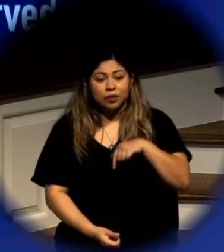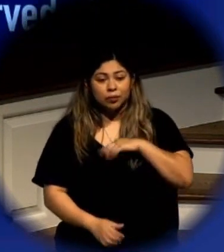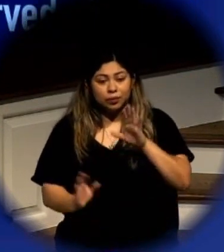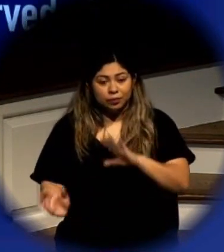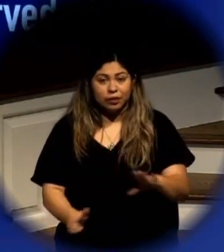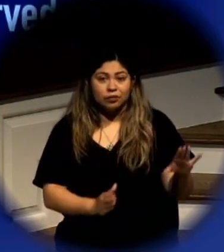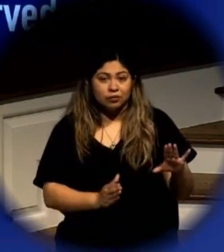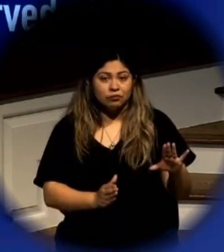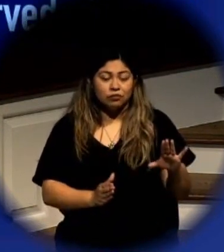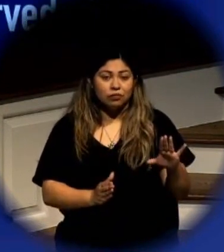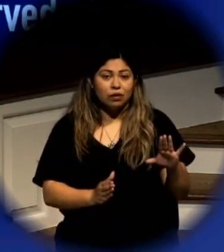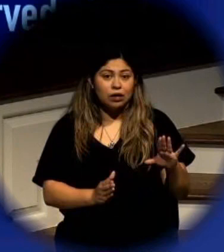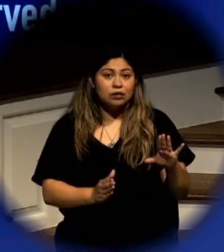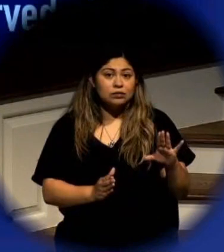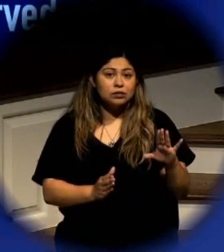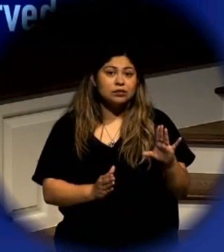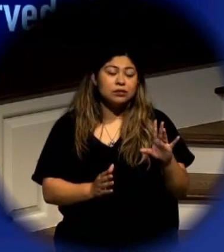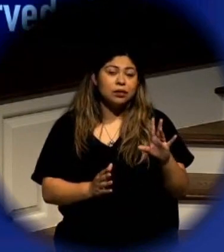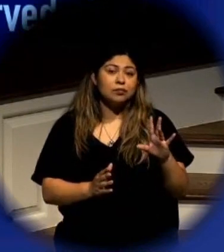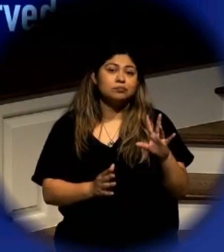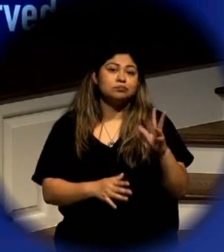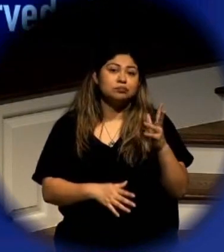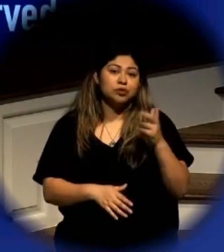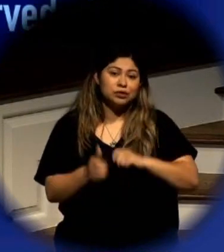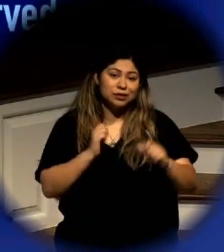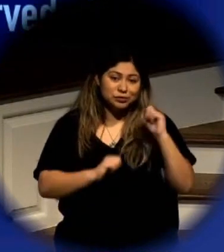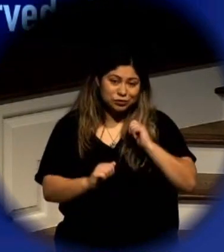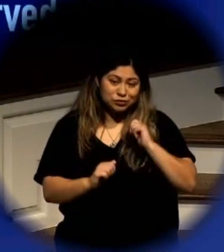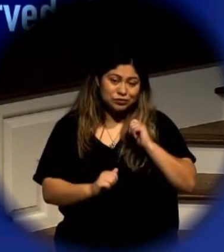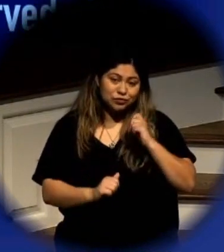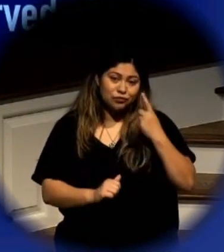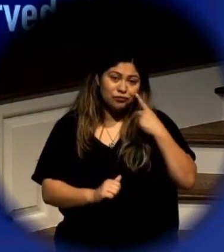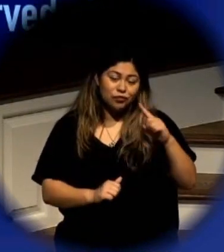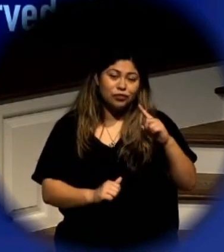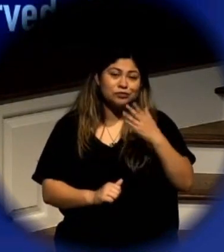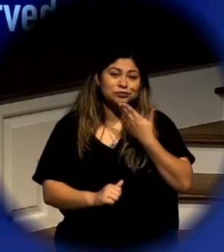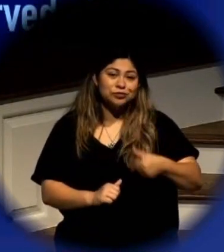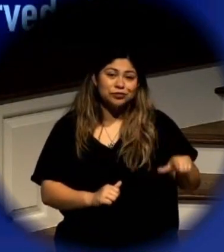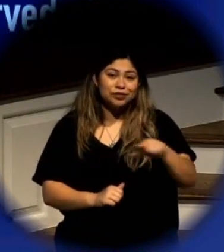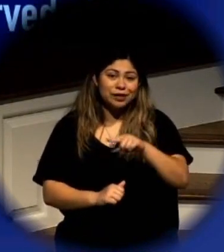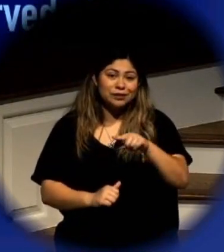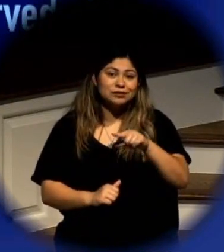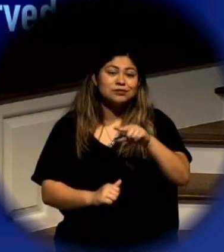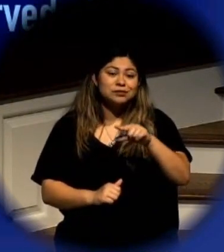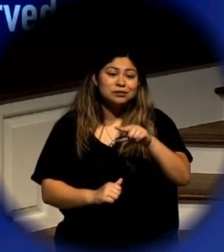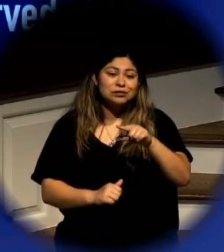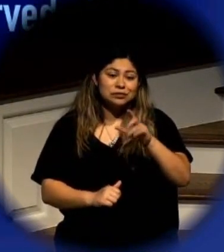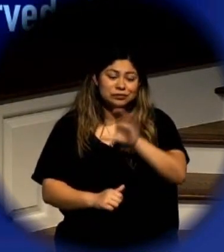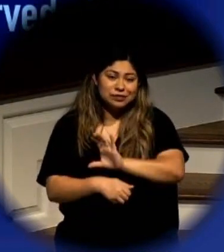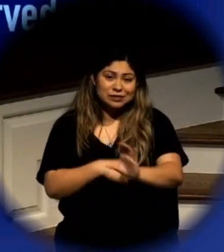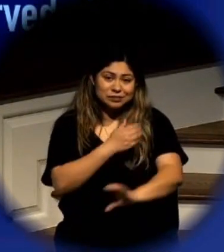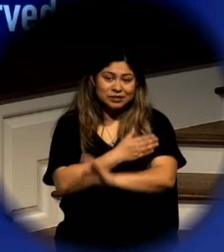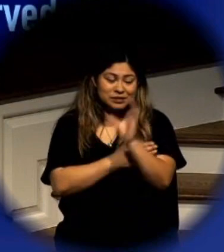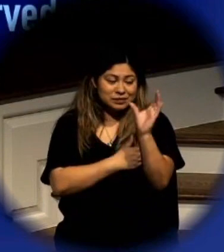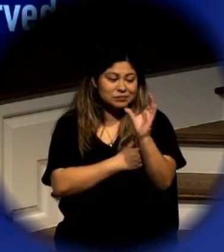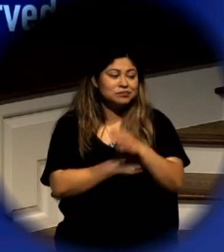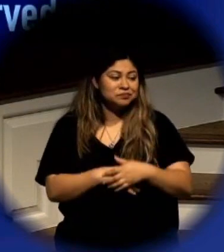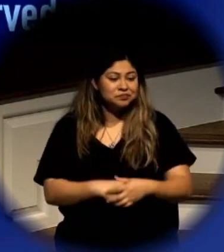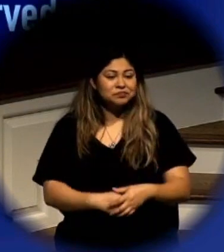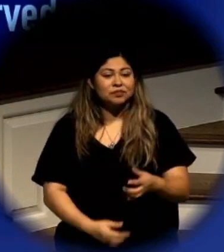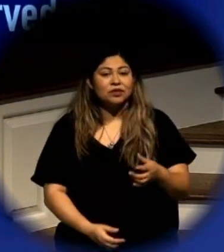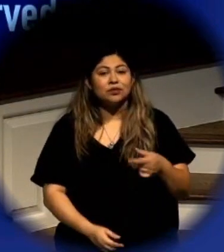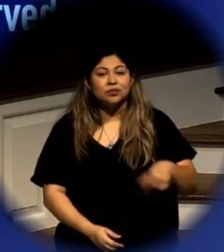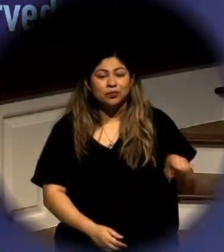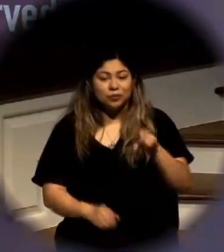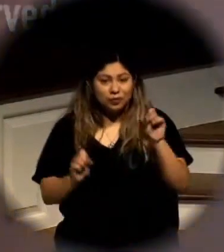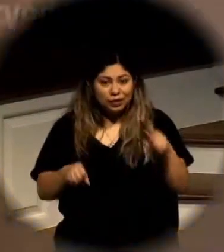for our upcoming production of A Sugarland Christmas, and now is the perfect time to join or rejoin the choir and orchestra to participate in this